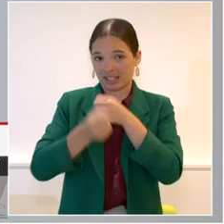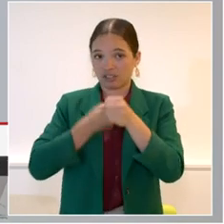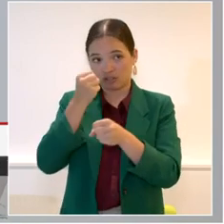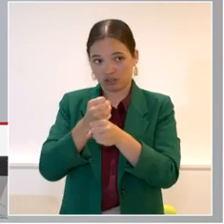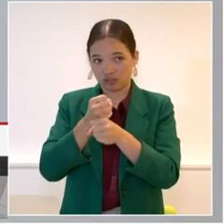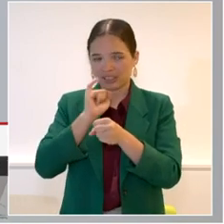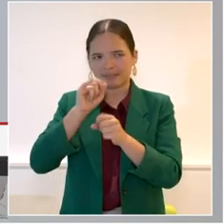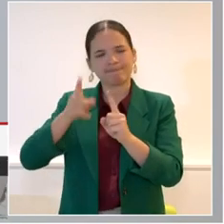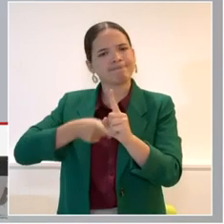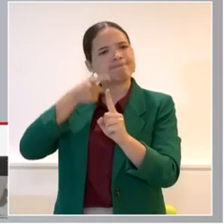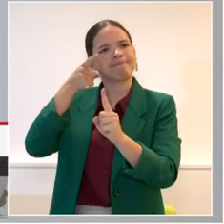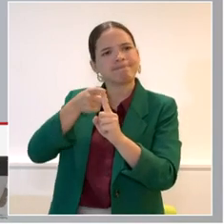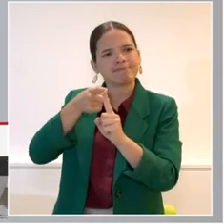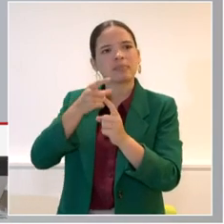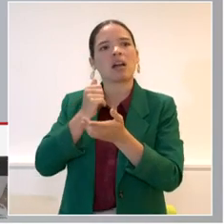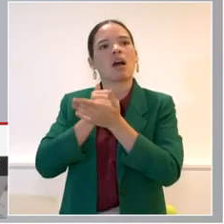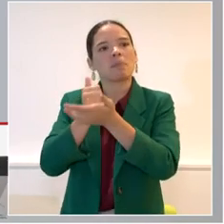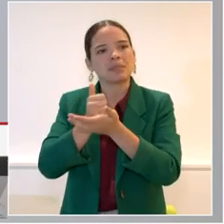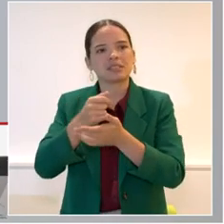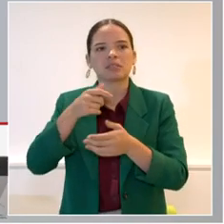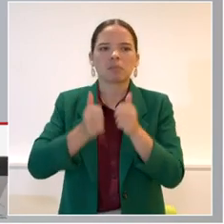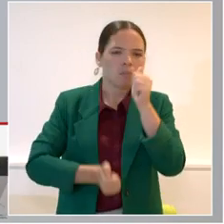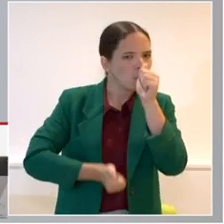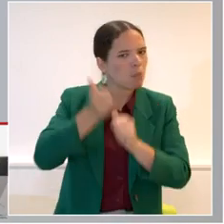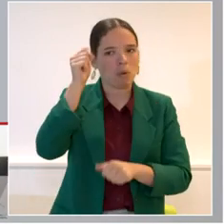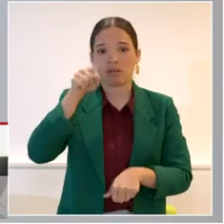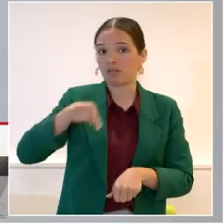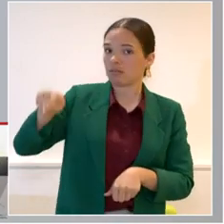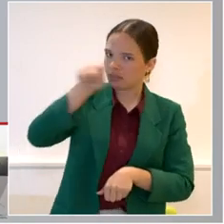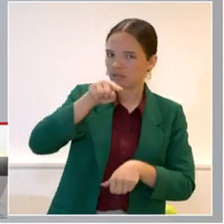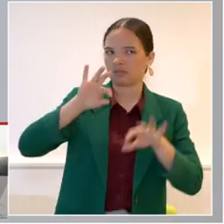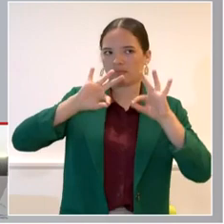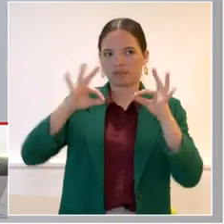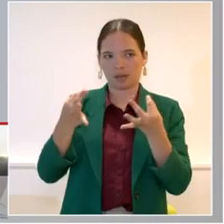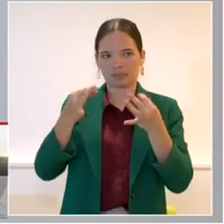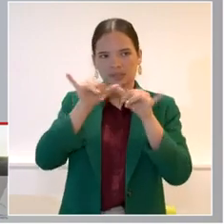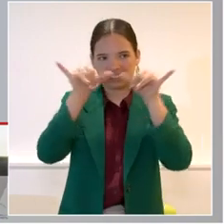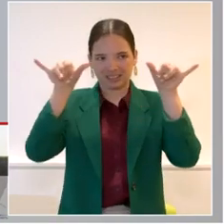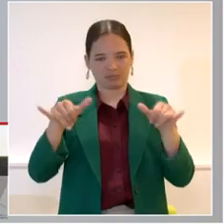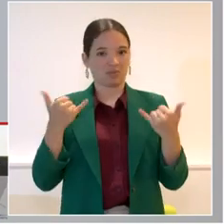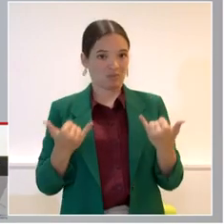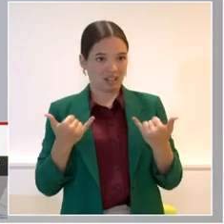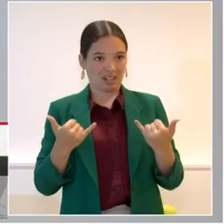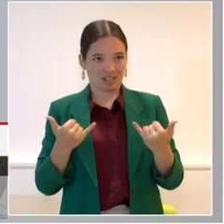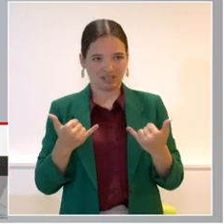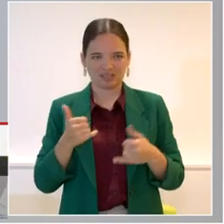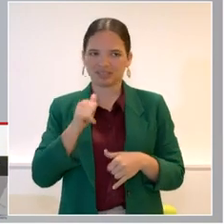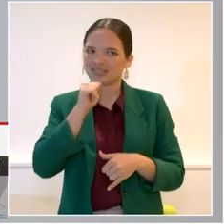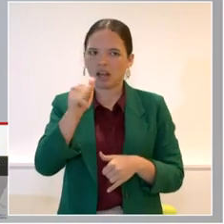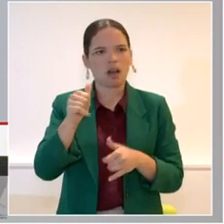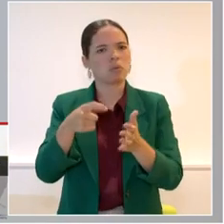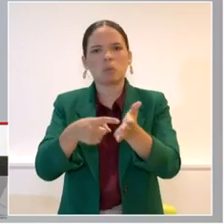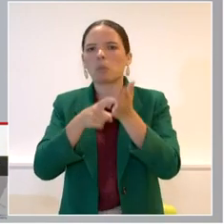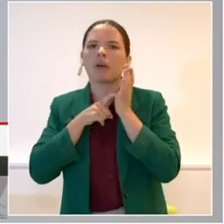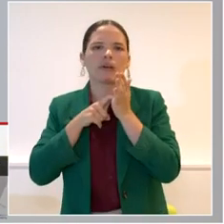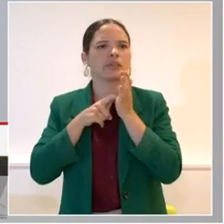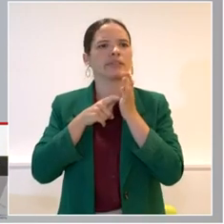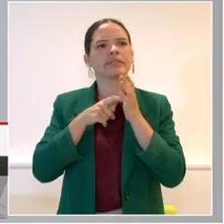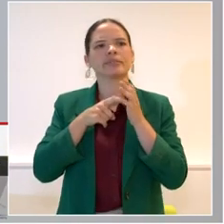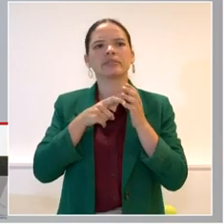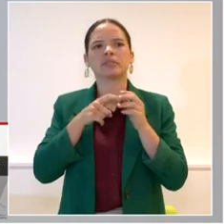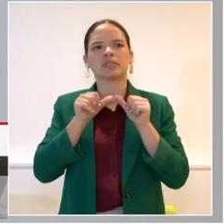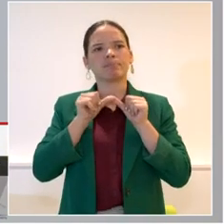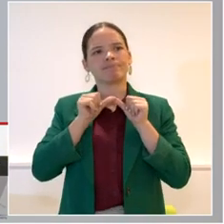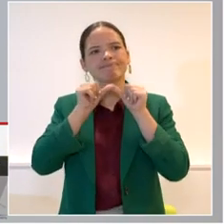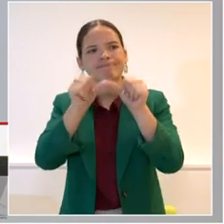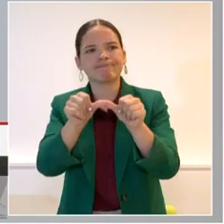the vast majority of families who are in our system that don't require permanent housing vouchers, but